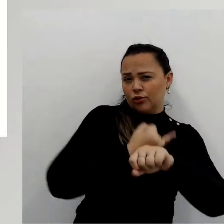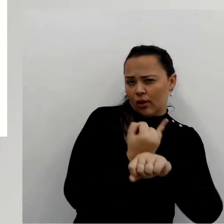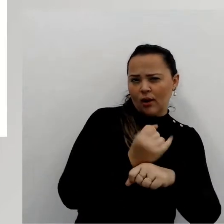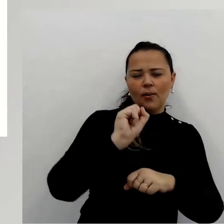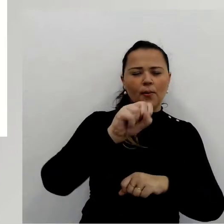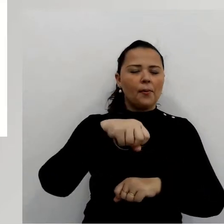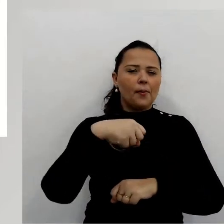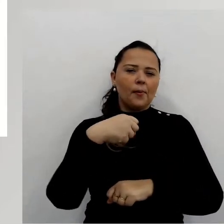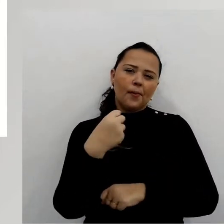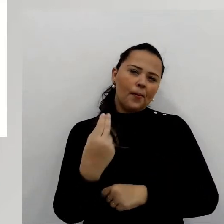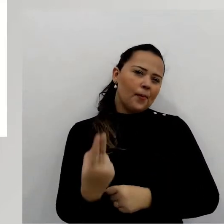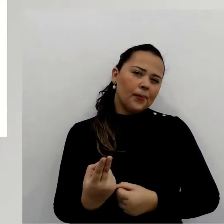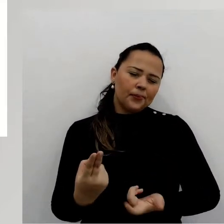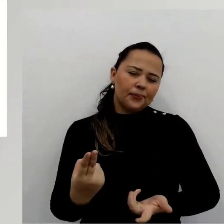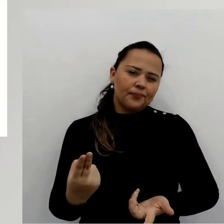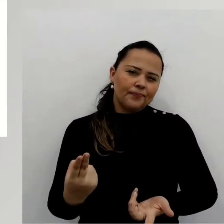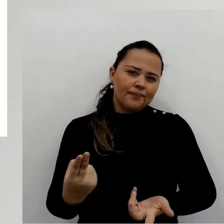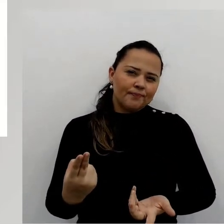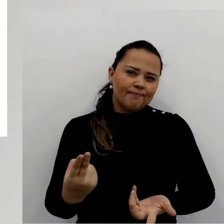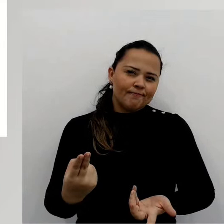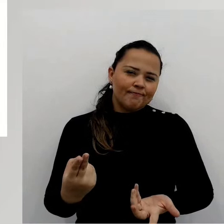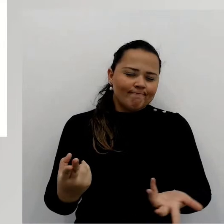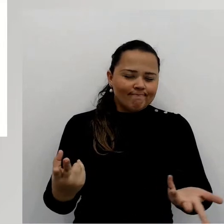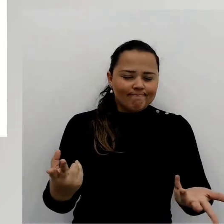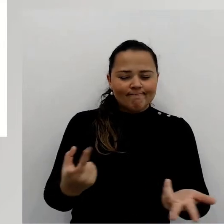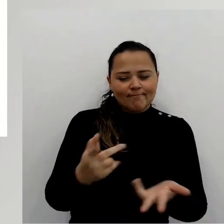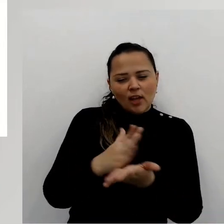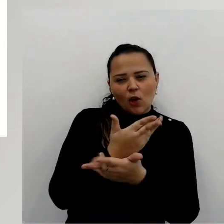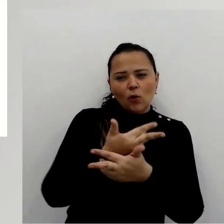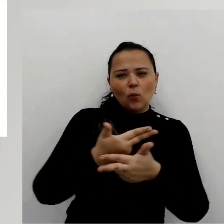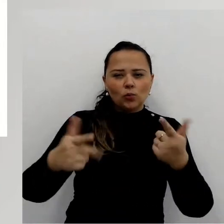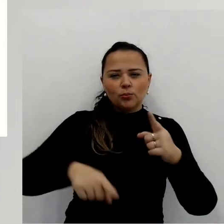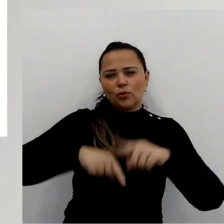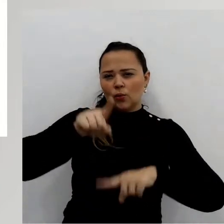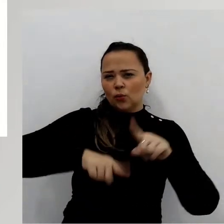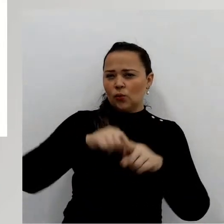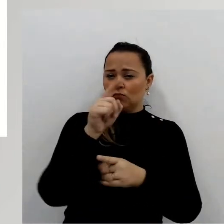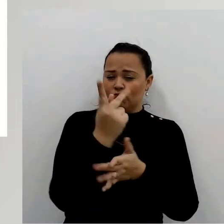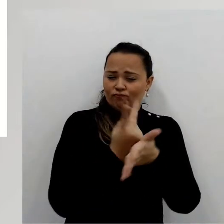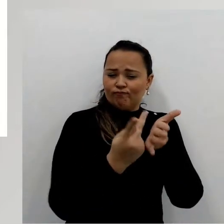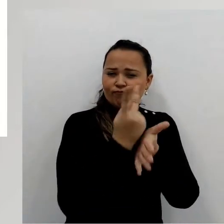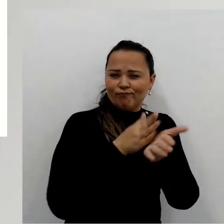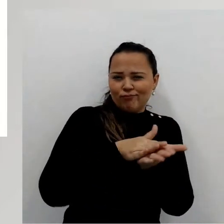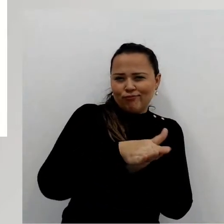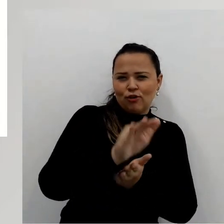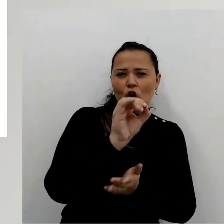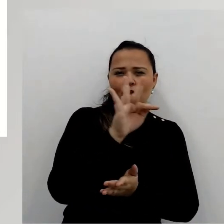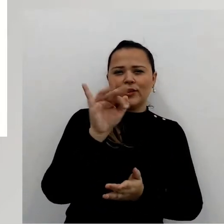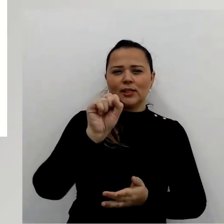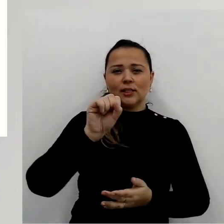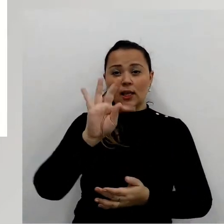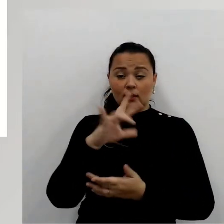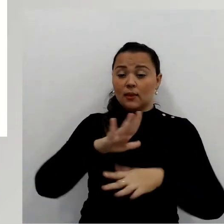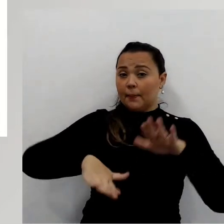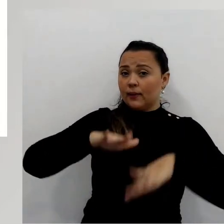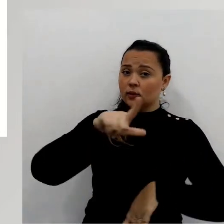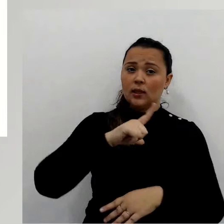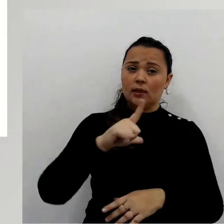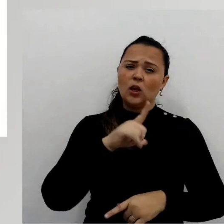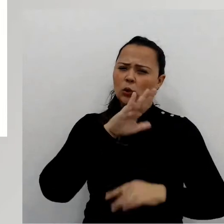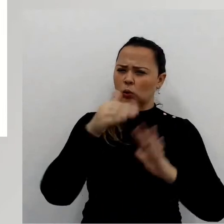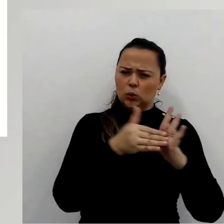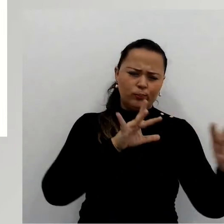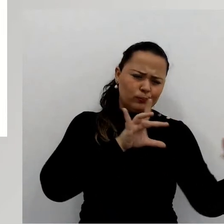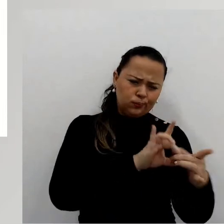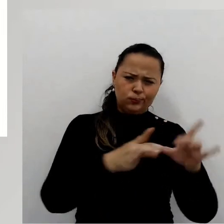the offset products, depending on what kind of front end you have to it. Those can be connected, and they're all connected either with